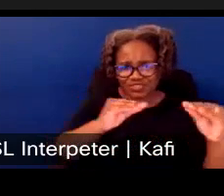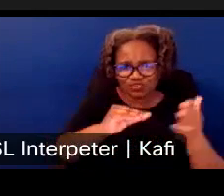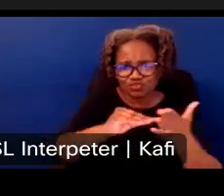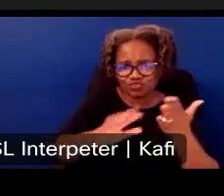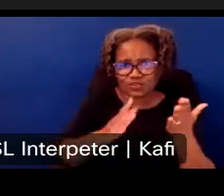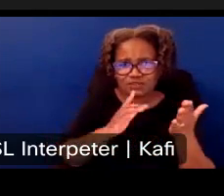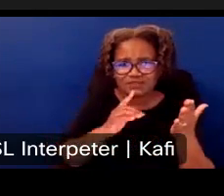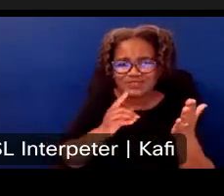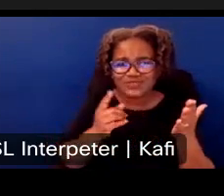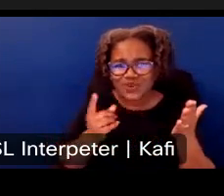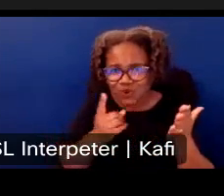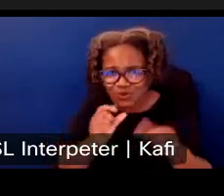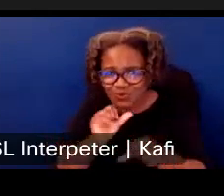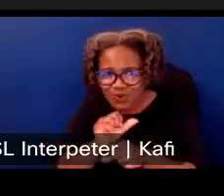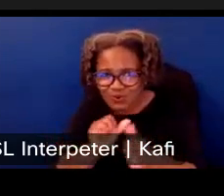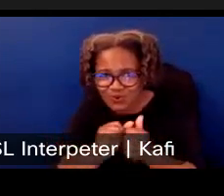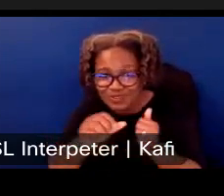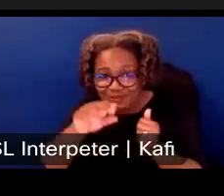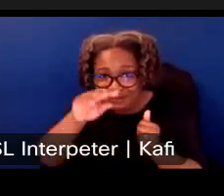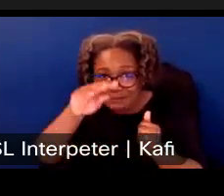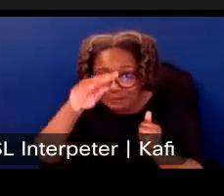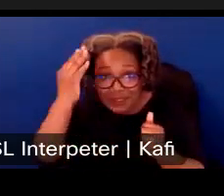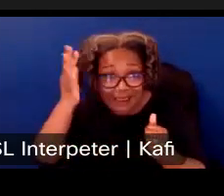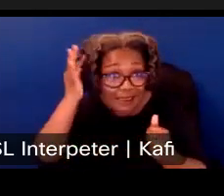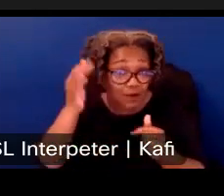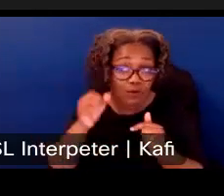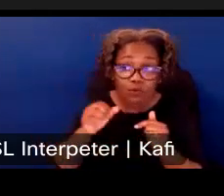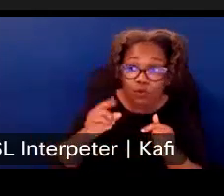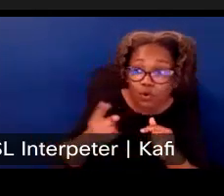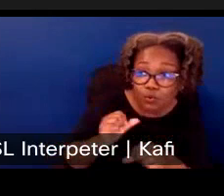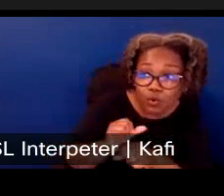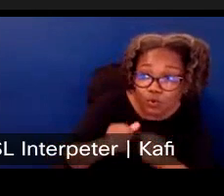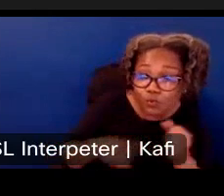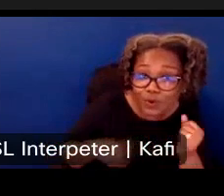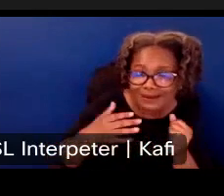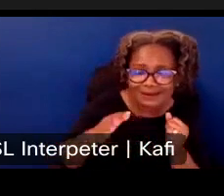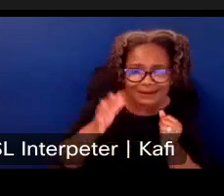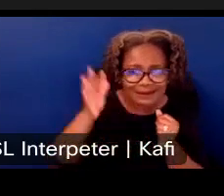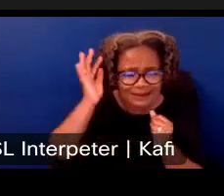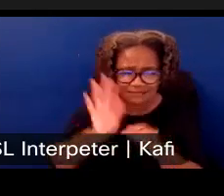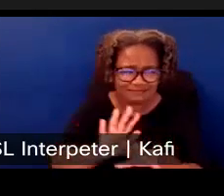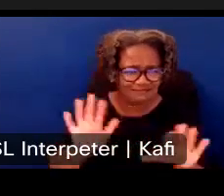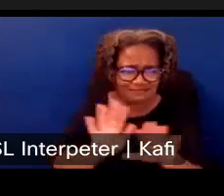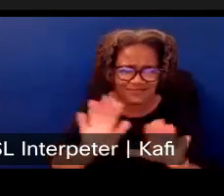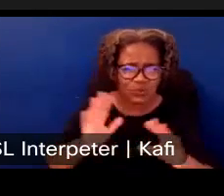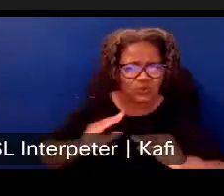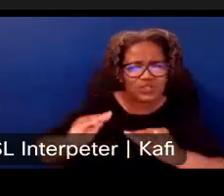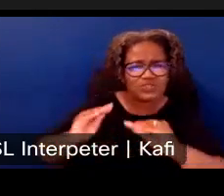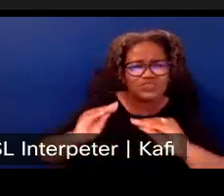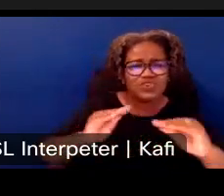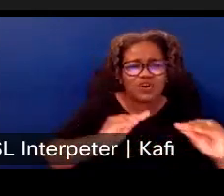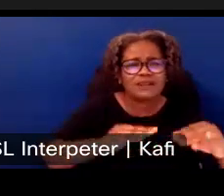do all types of hair. We taught them about hair structure, which is basic cosmetology.